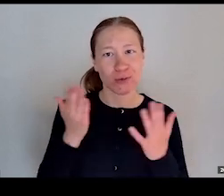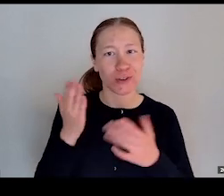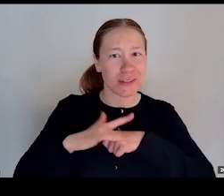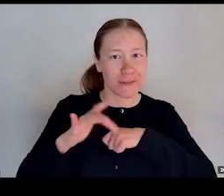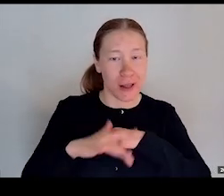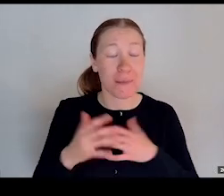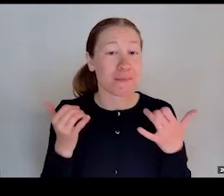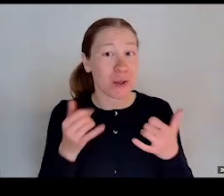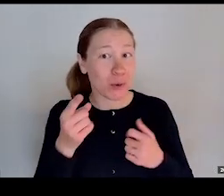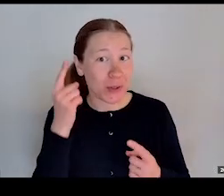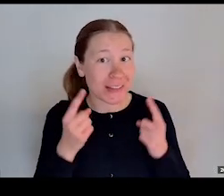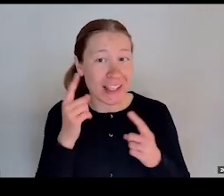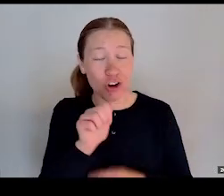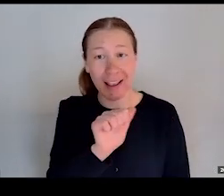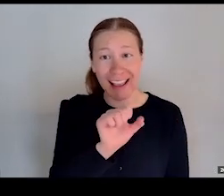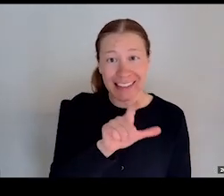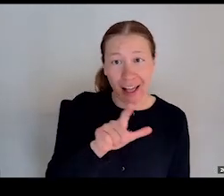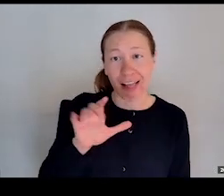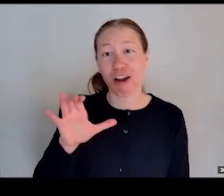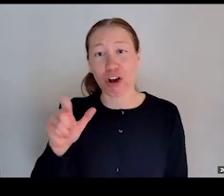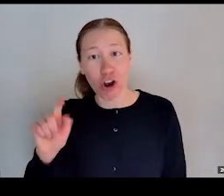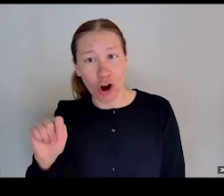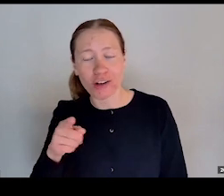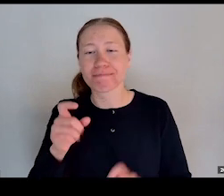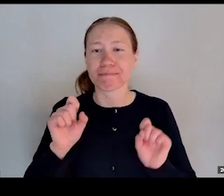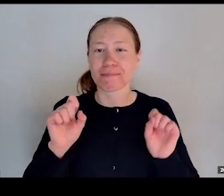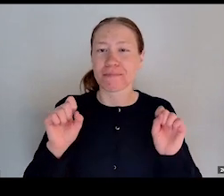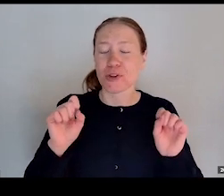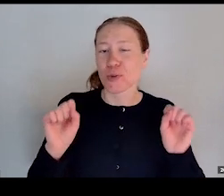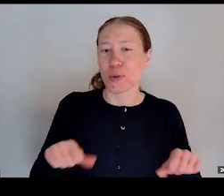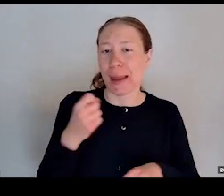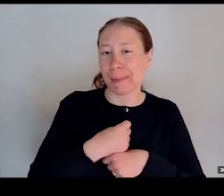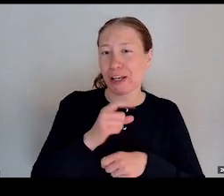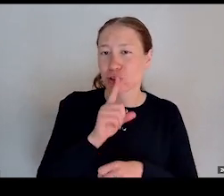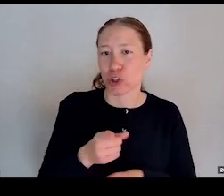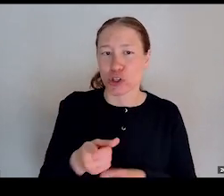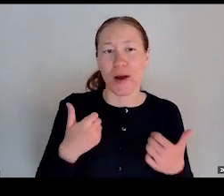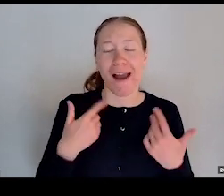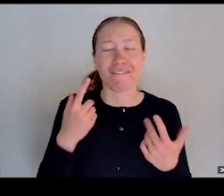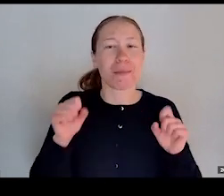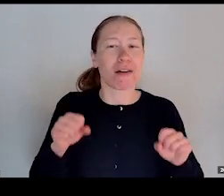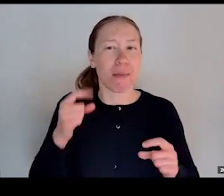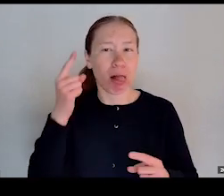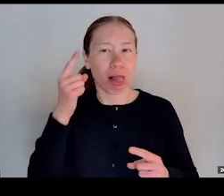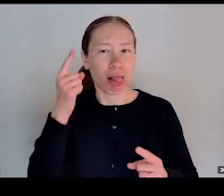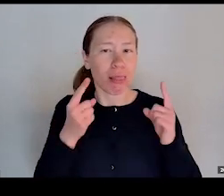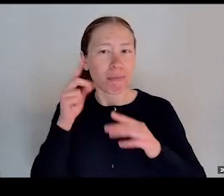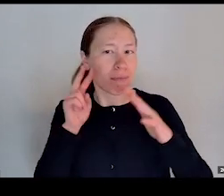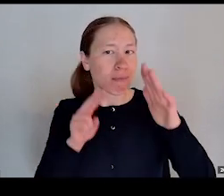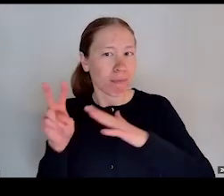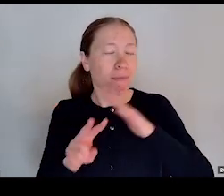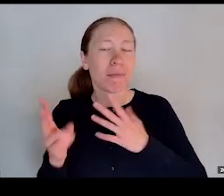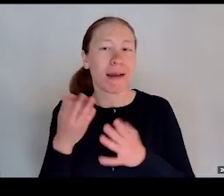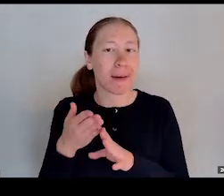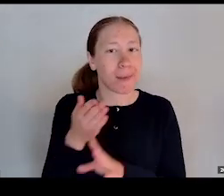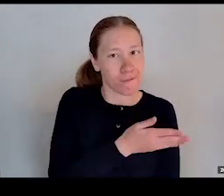Now, if you're considering ASL and CART, you want to make sure that you have some considerations in advance. One of them is preparation